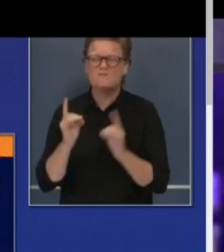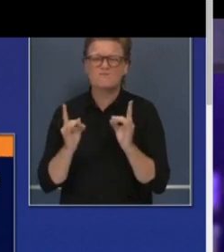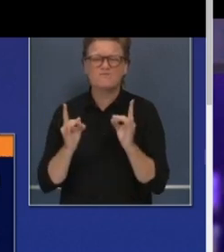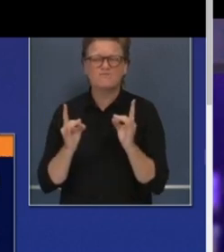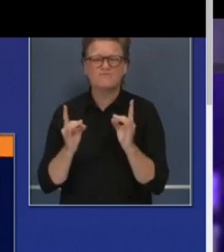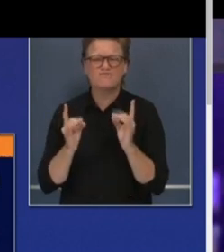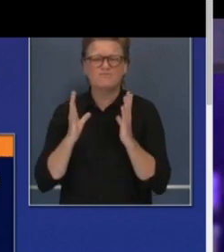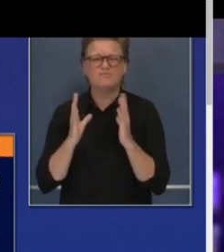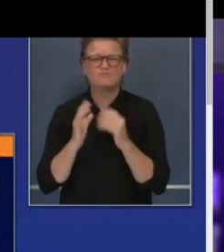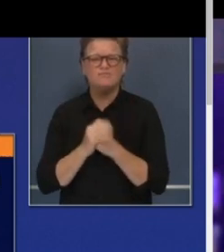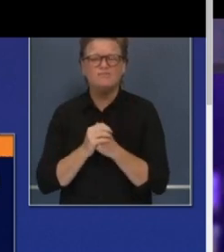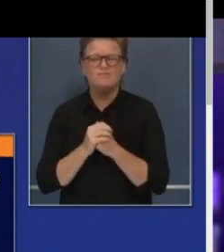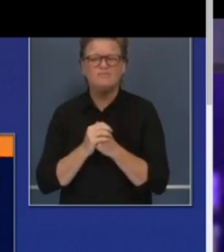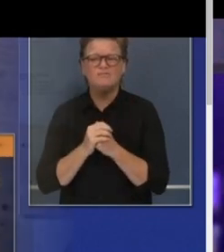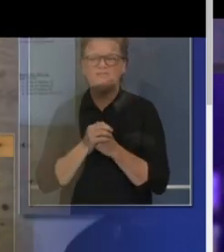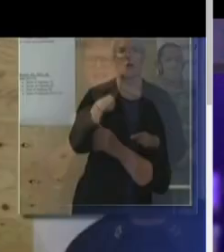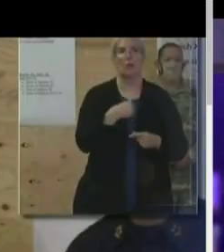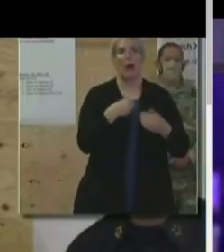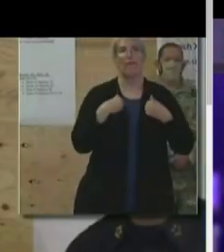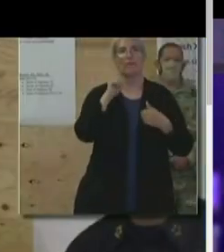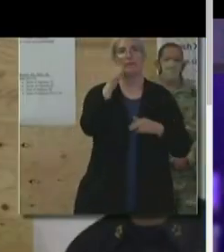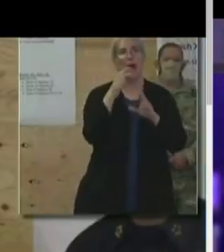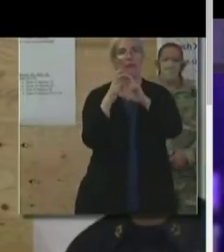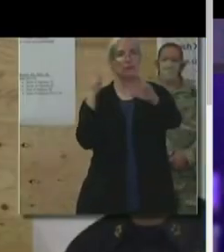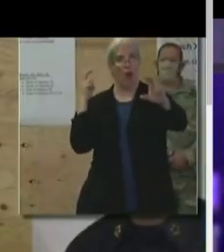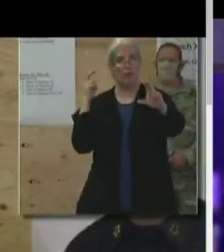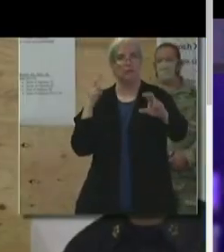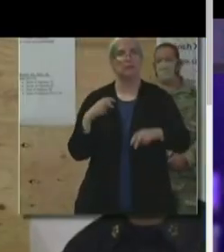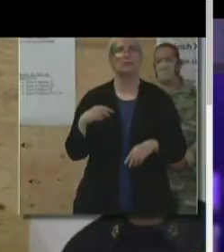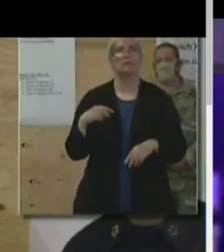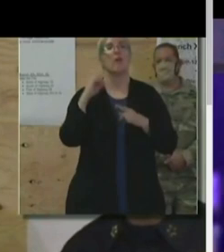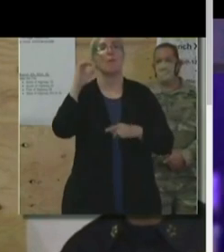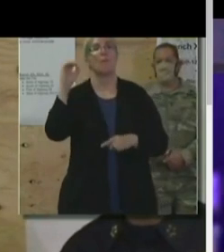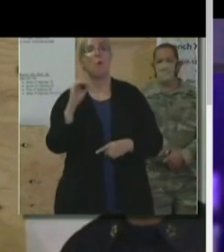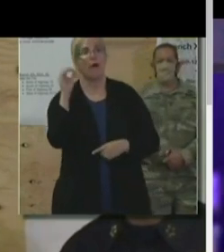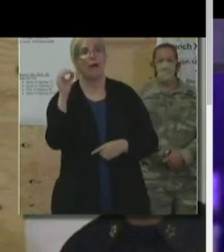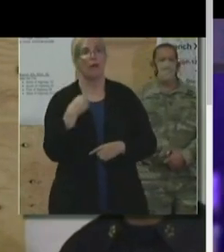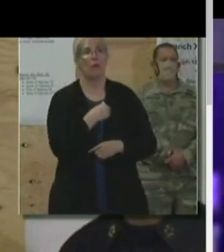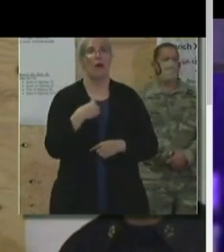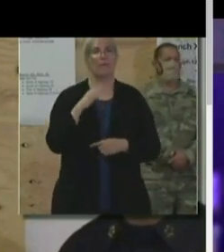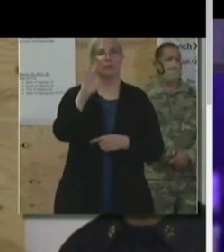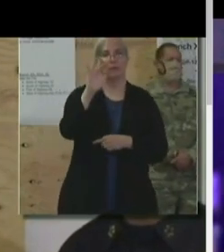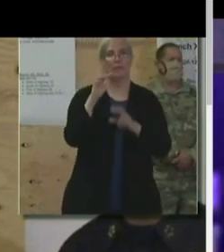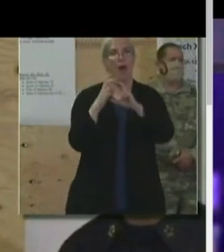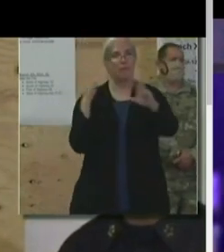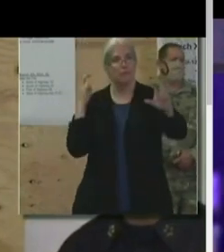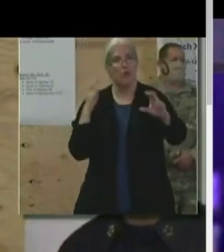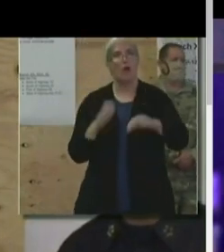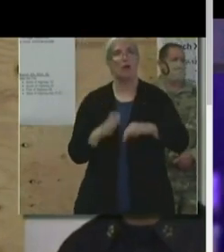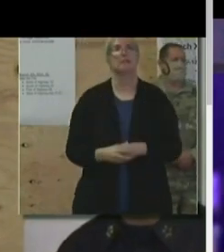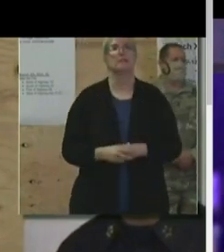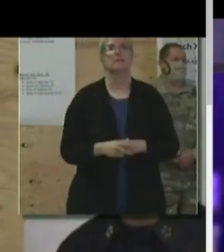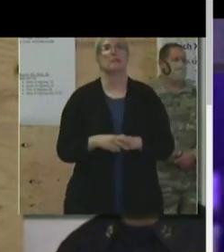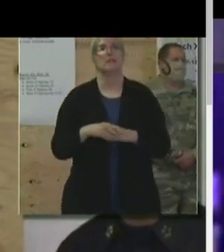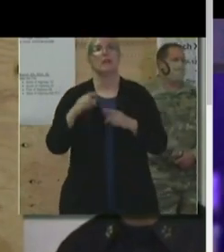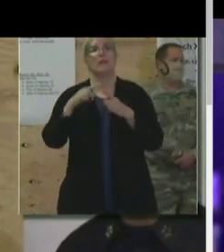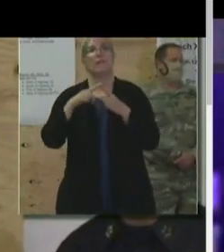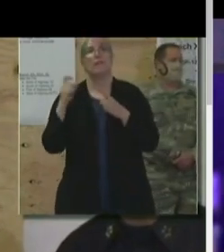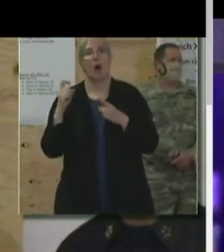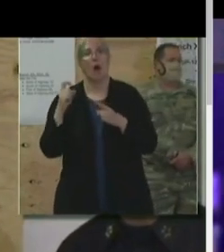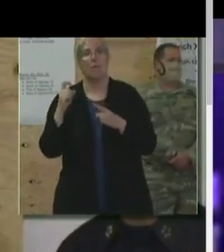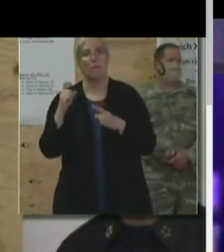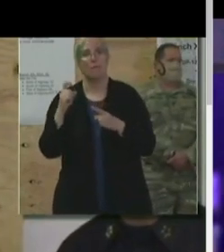temperatures ever recorded, as an example. From Oregon, we have the RC-26 and the technical analytical assistance